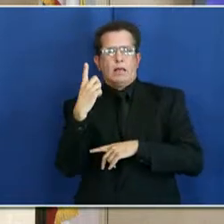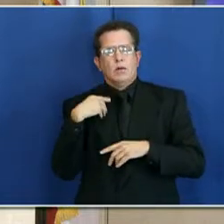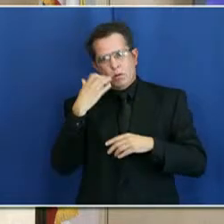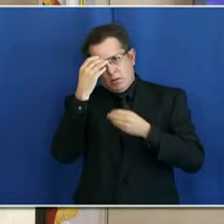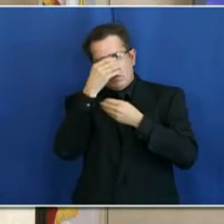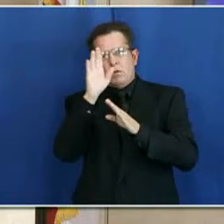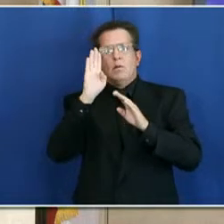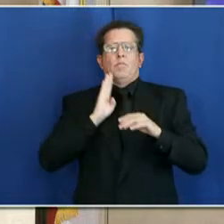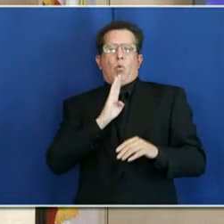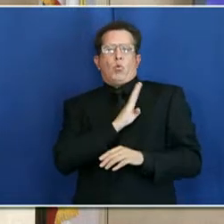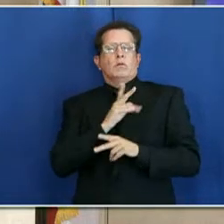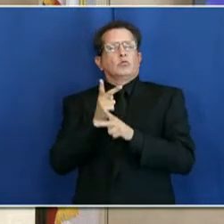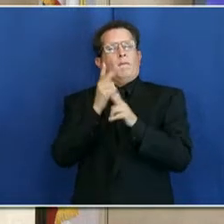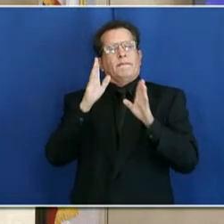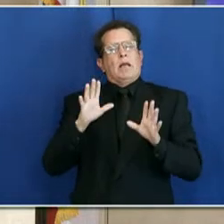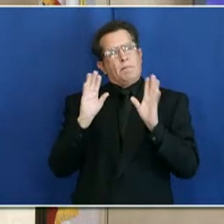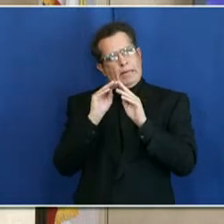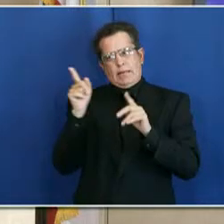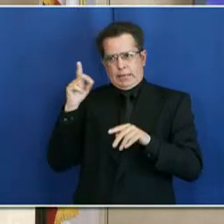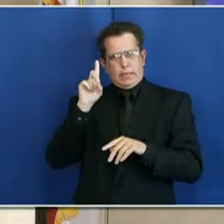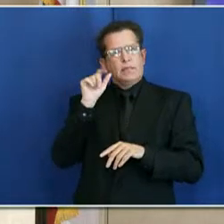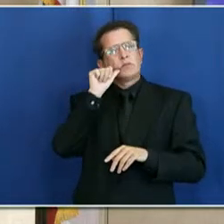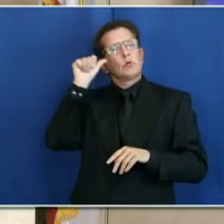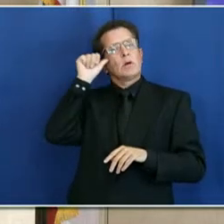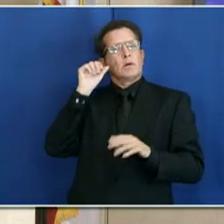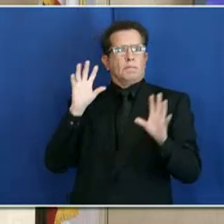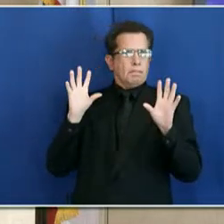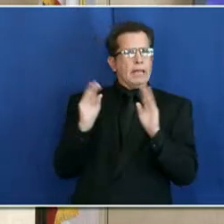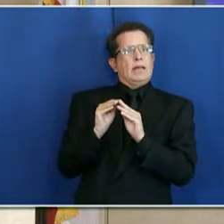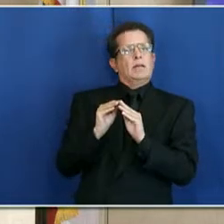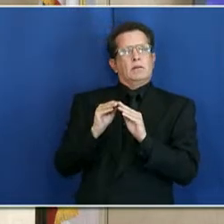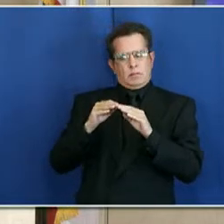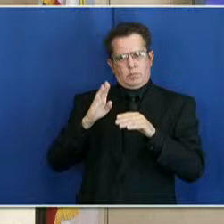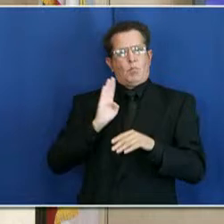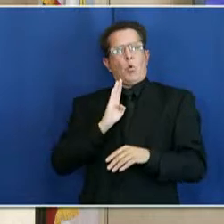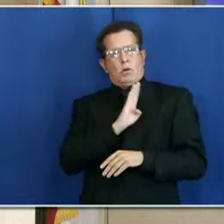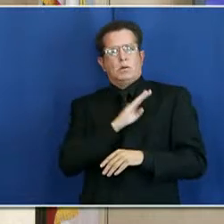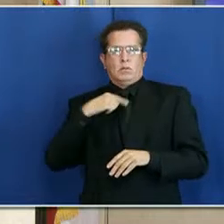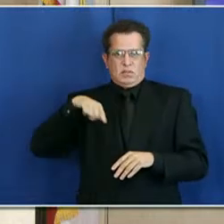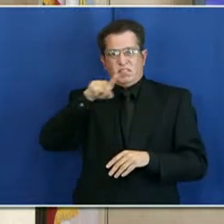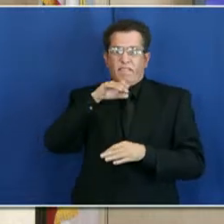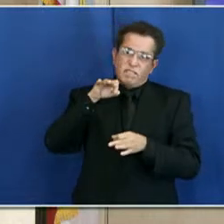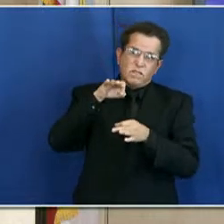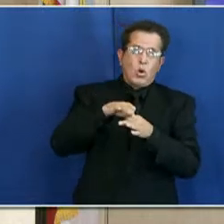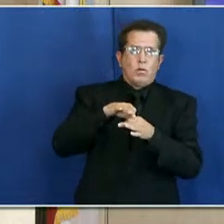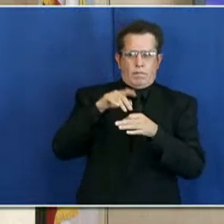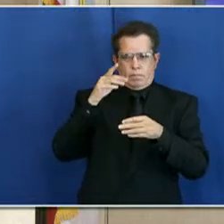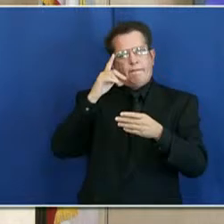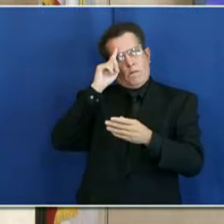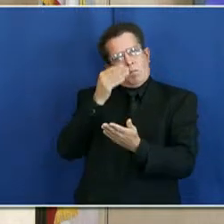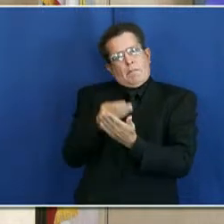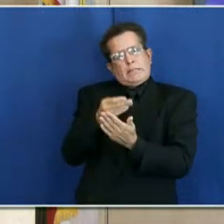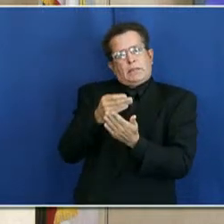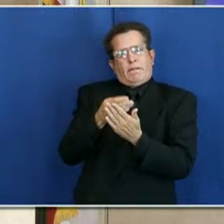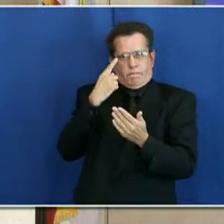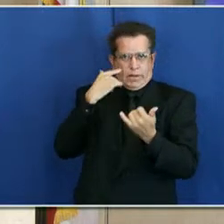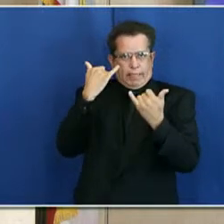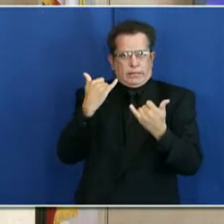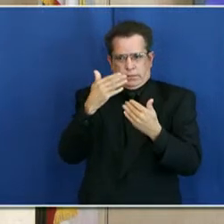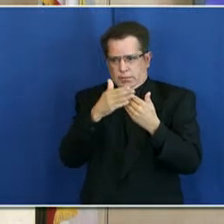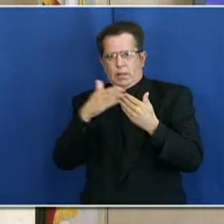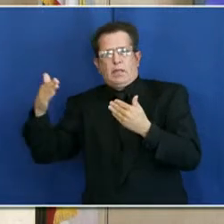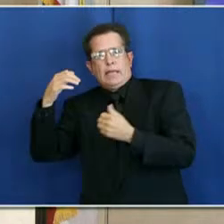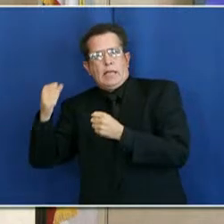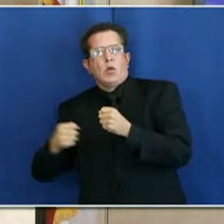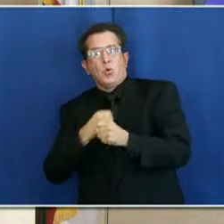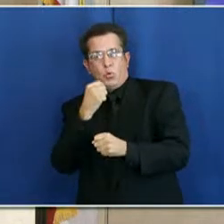the Board of Supervisors meeting that we held yesterday, where we took important action on our budget for this next year. And a lot of those issues we